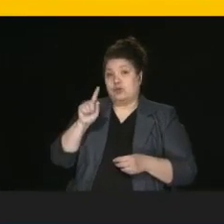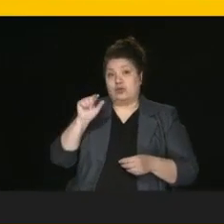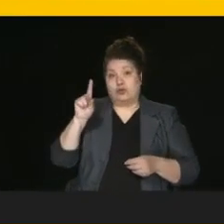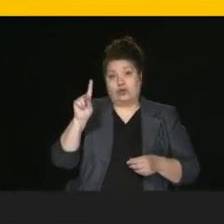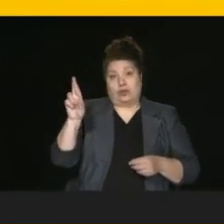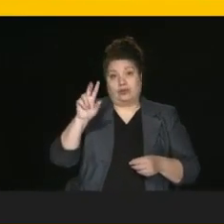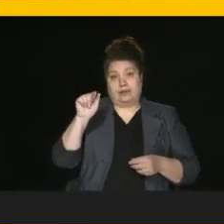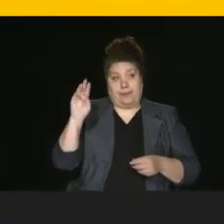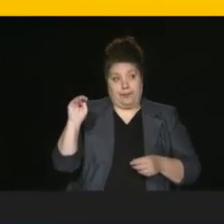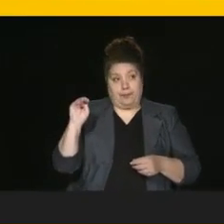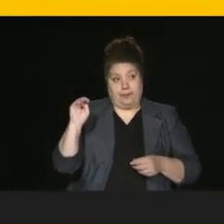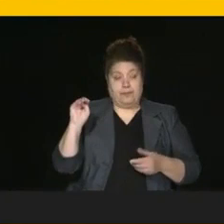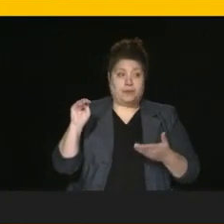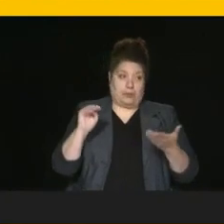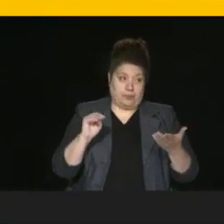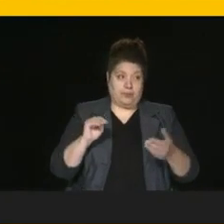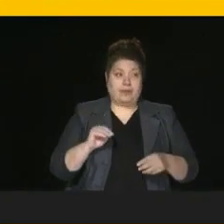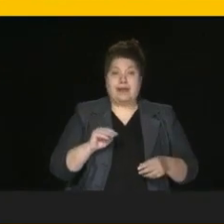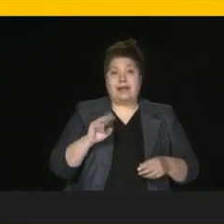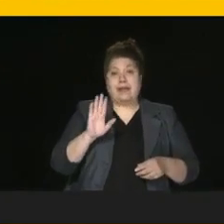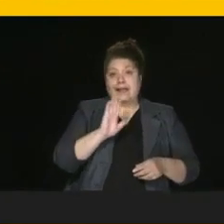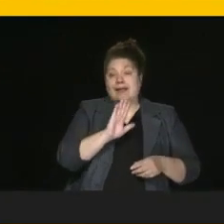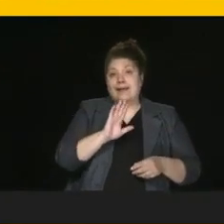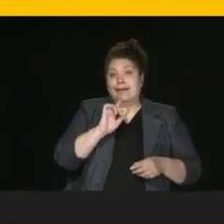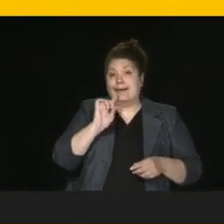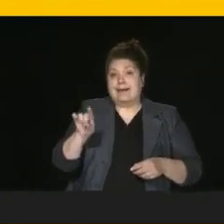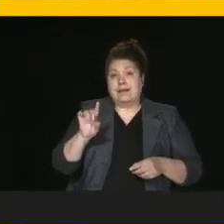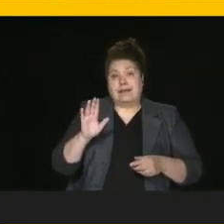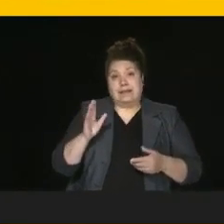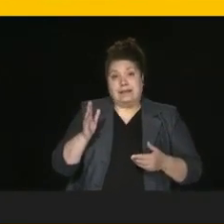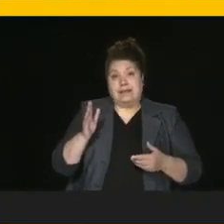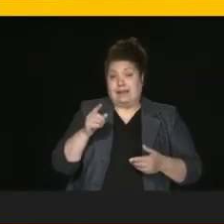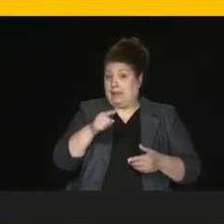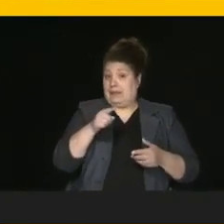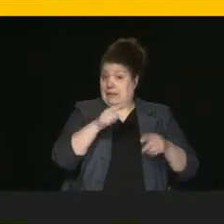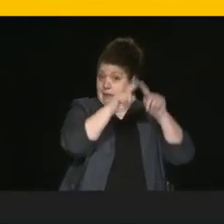Well, you can see on the slide that the first wave,